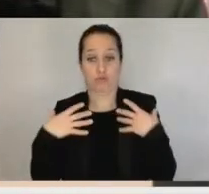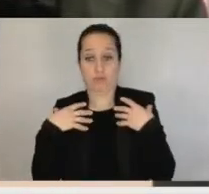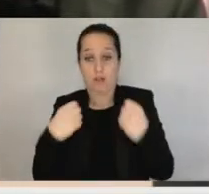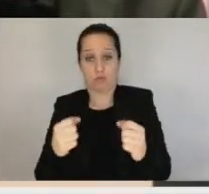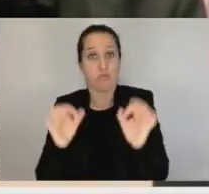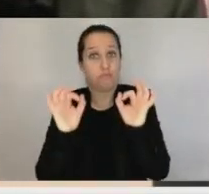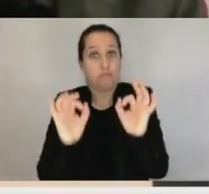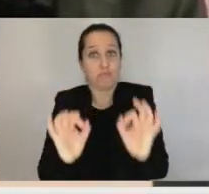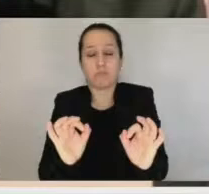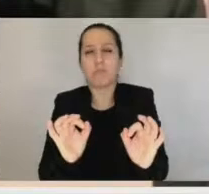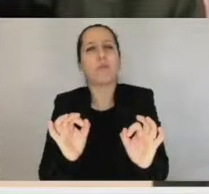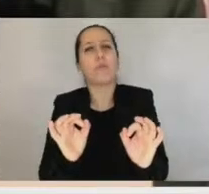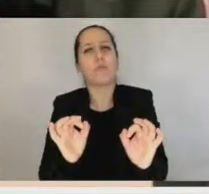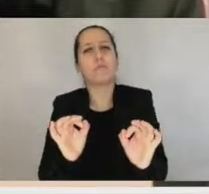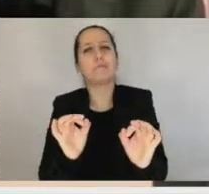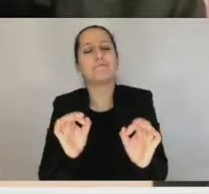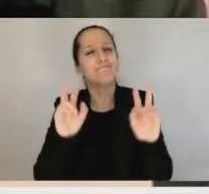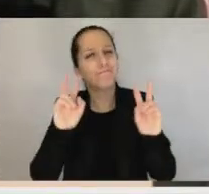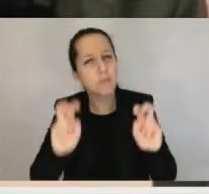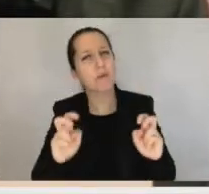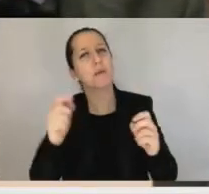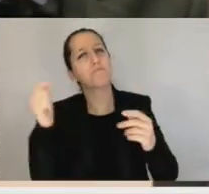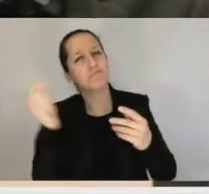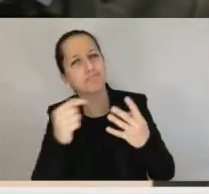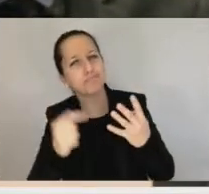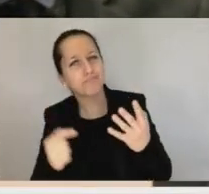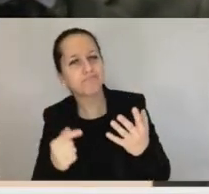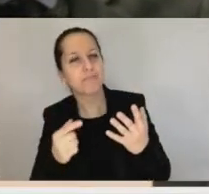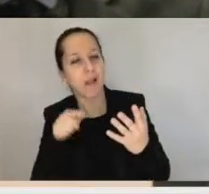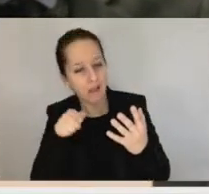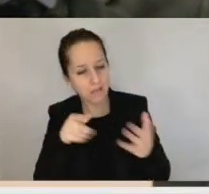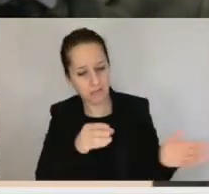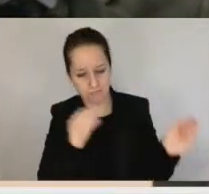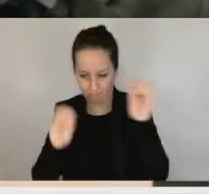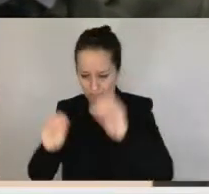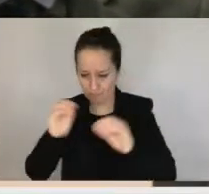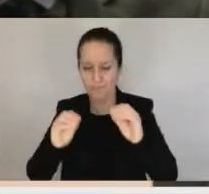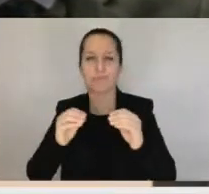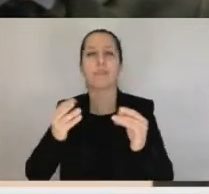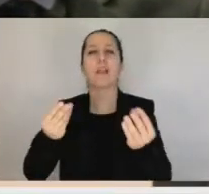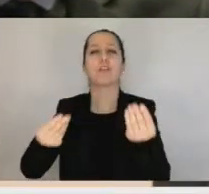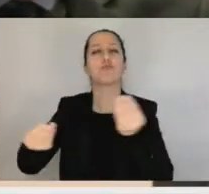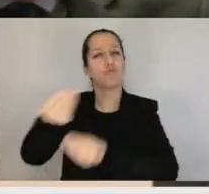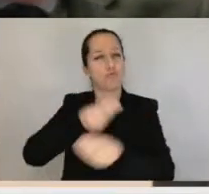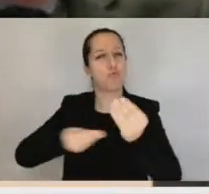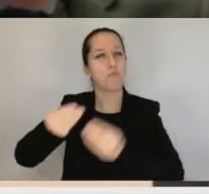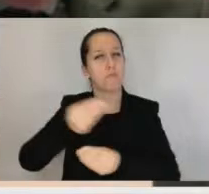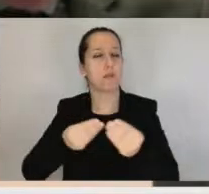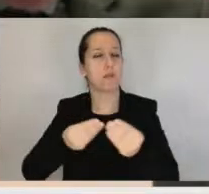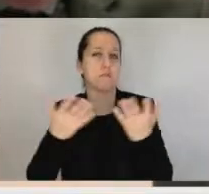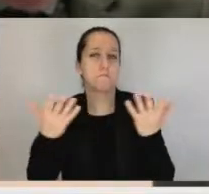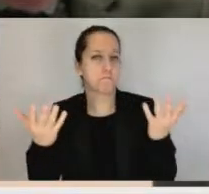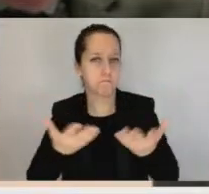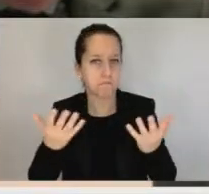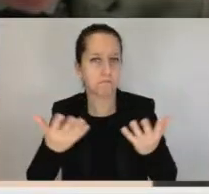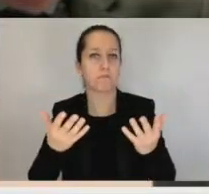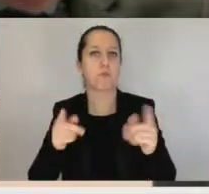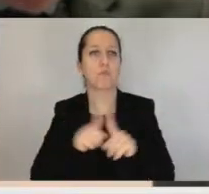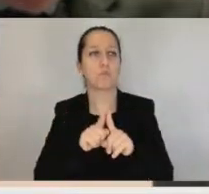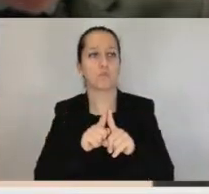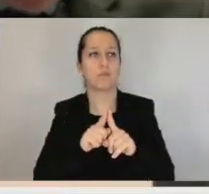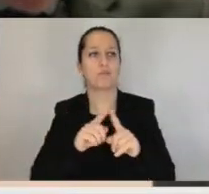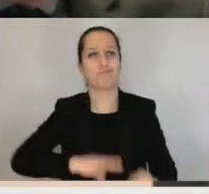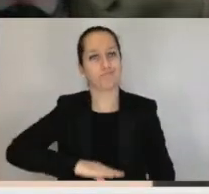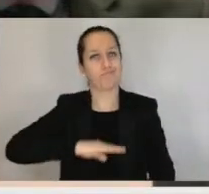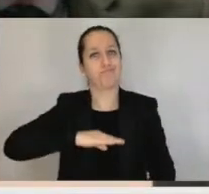community-based silver economy ecosystem. Now we are advocating to broaden as a